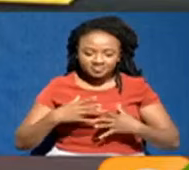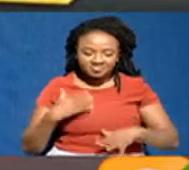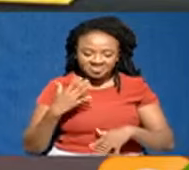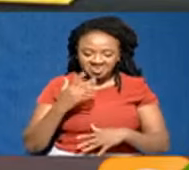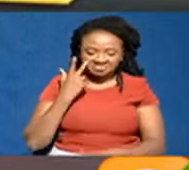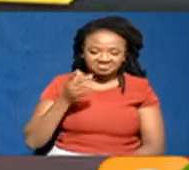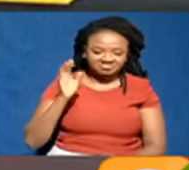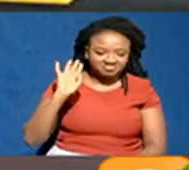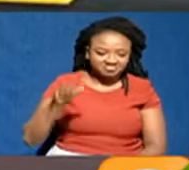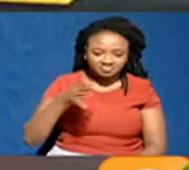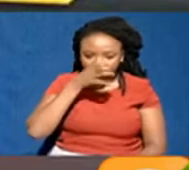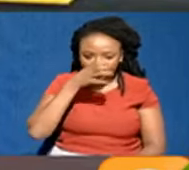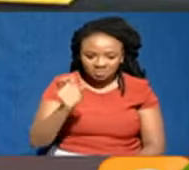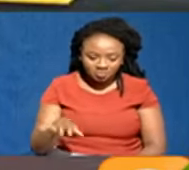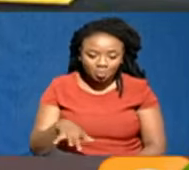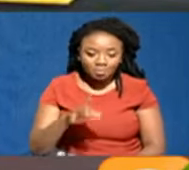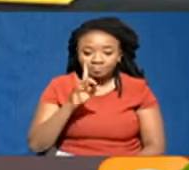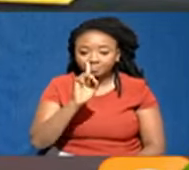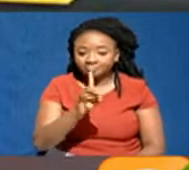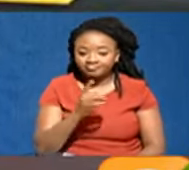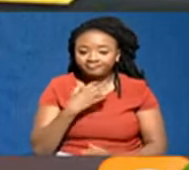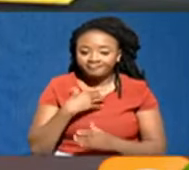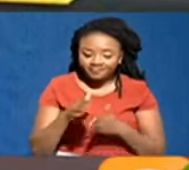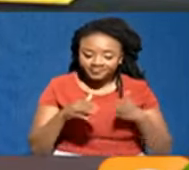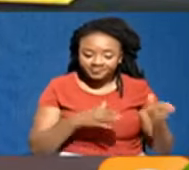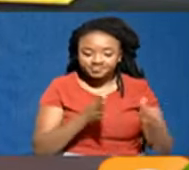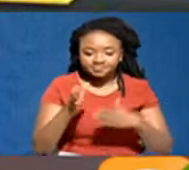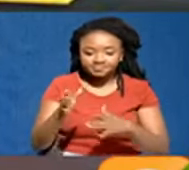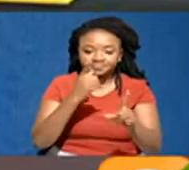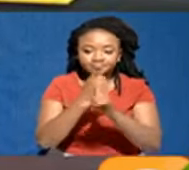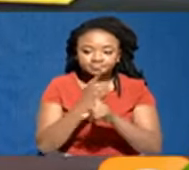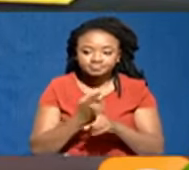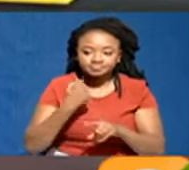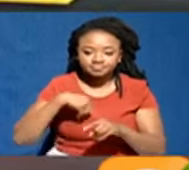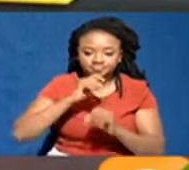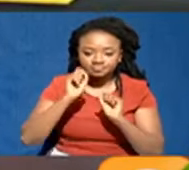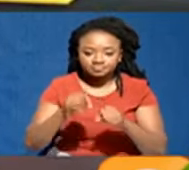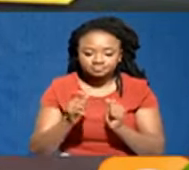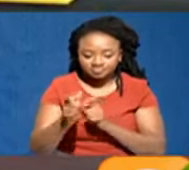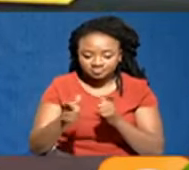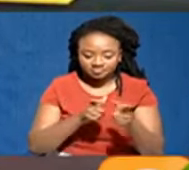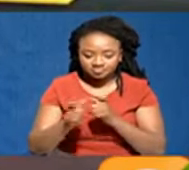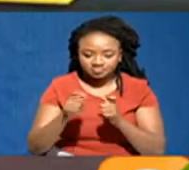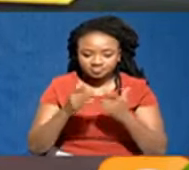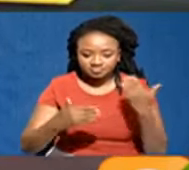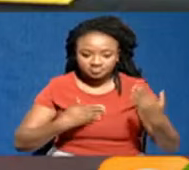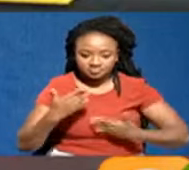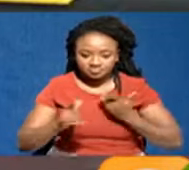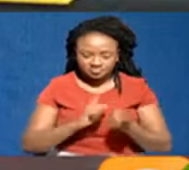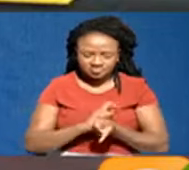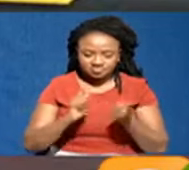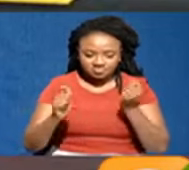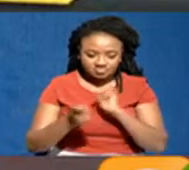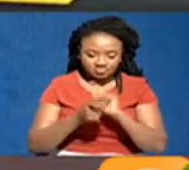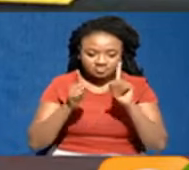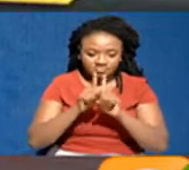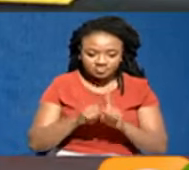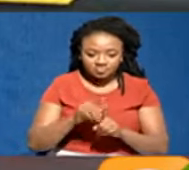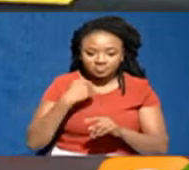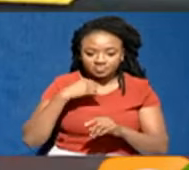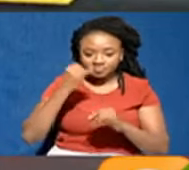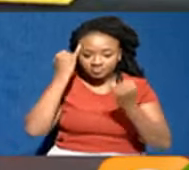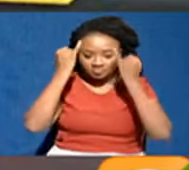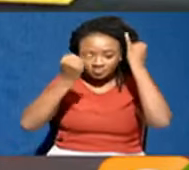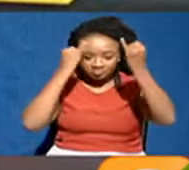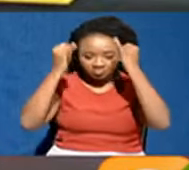it very seriously. But I will say that there are many ways on which we can be able to influence behavioral change. And I think even as an initiative, what we've been trying